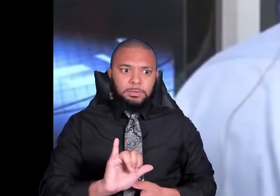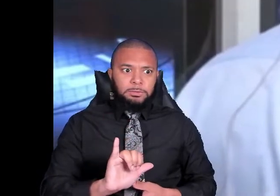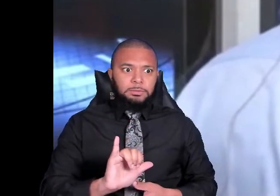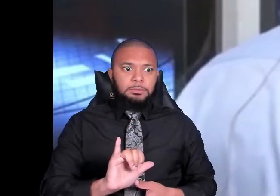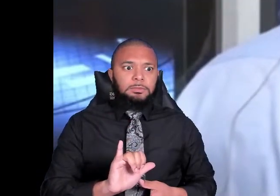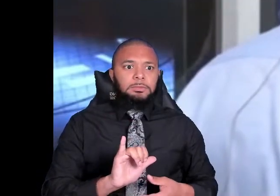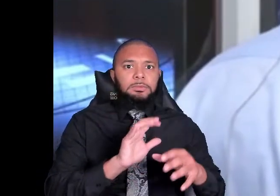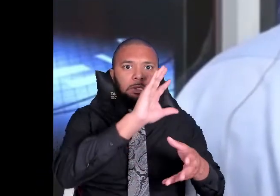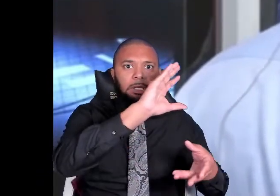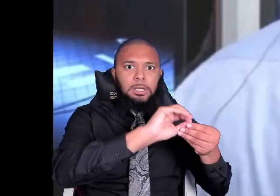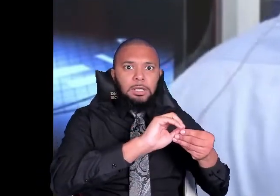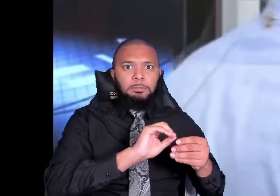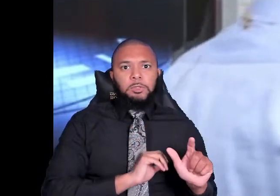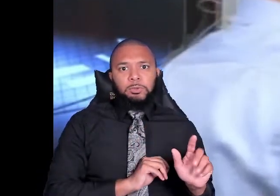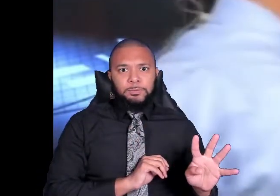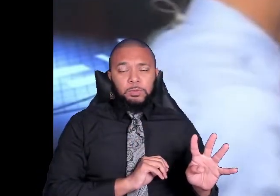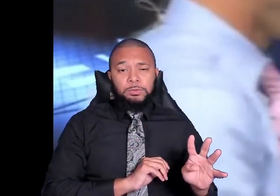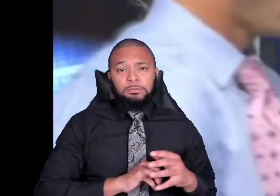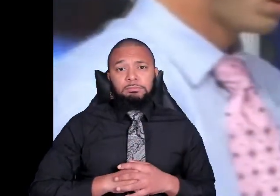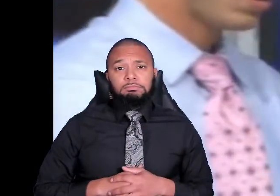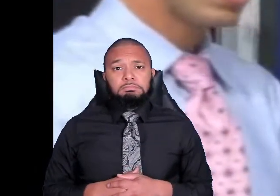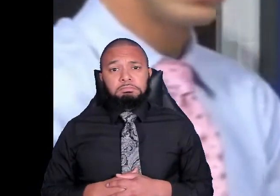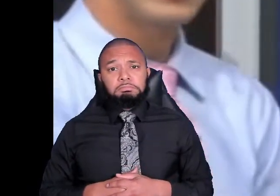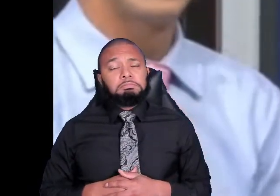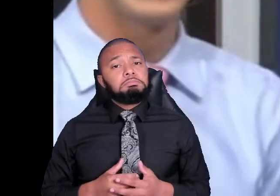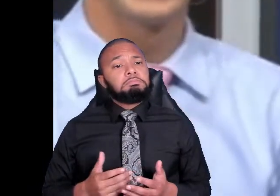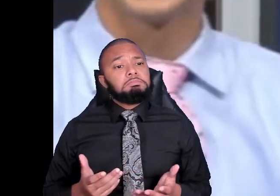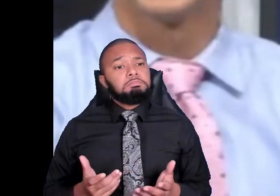is 24. Ah,